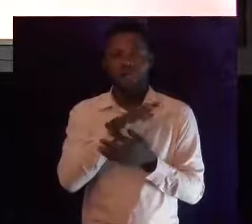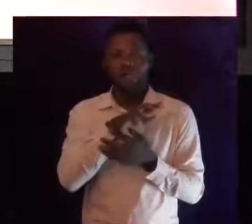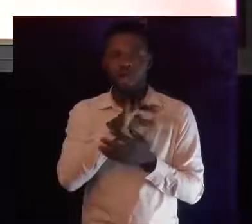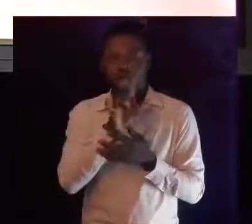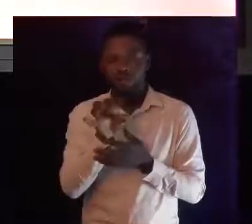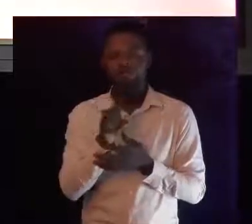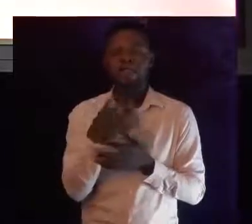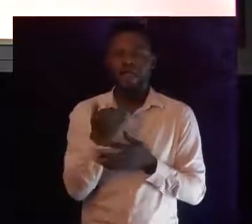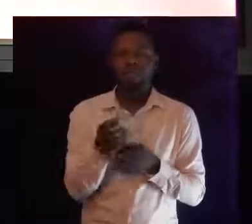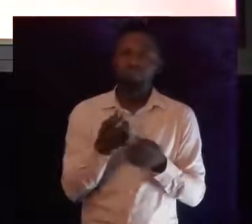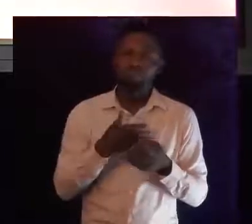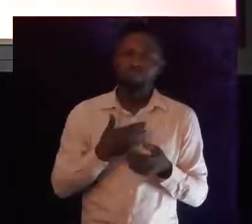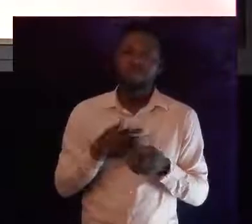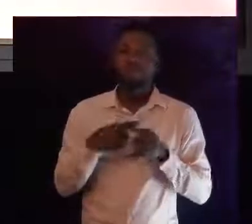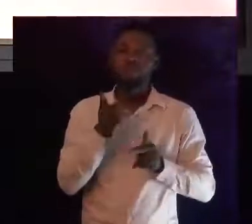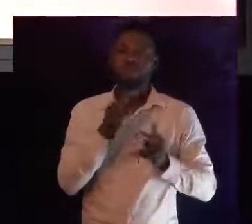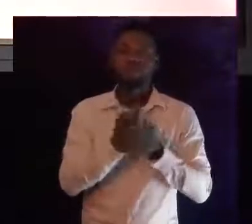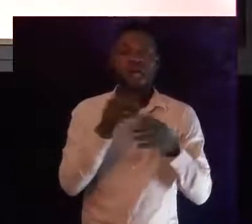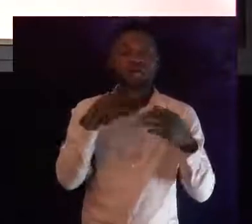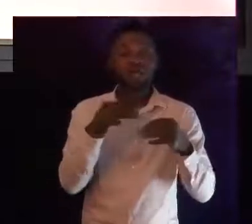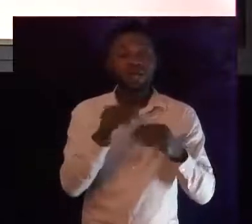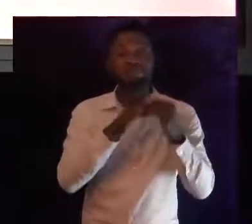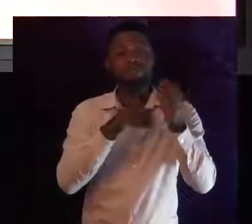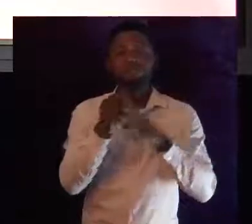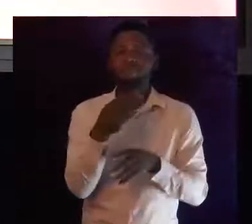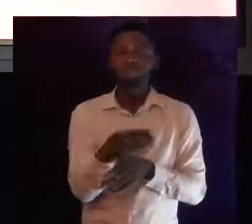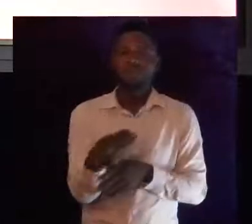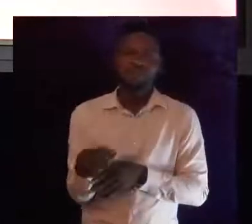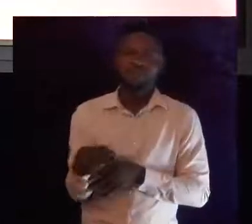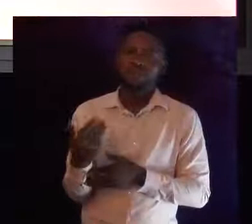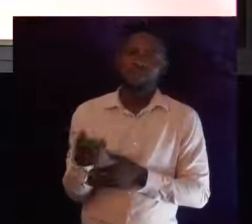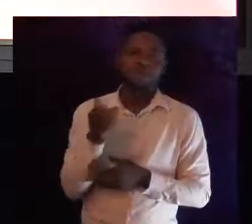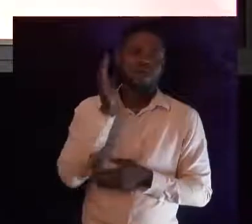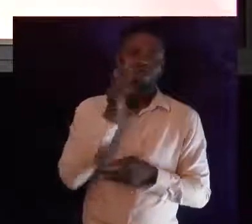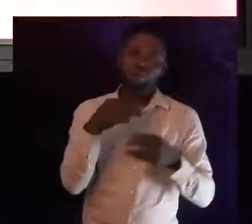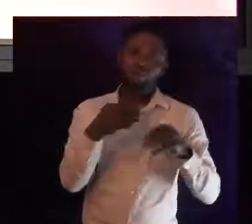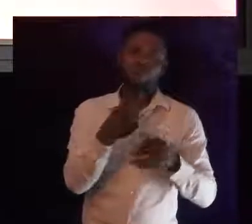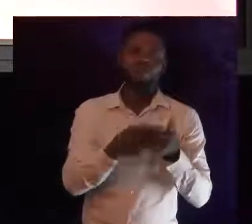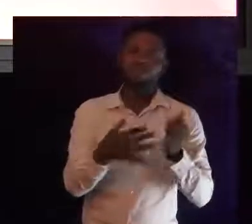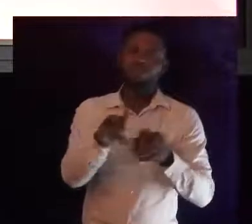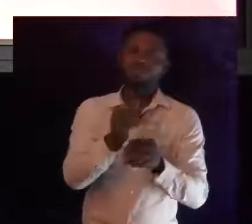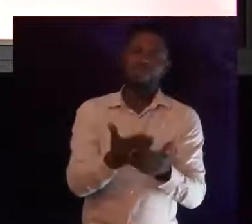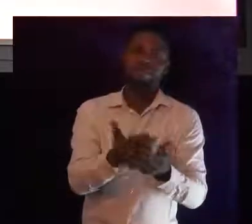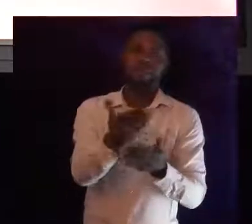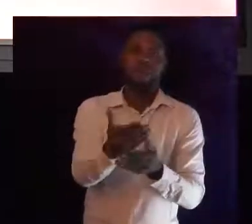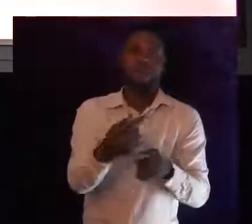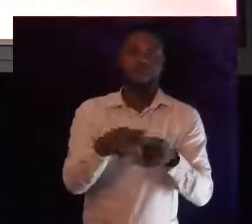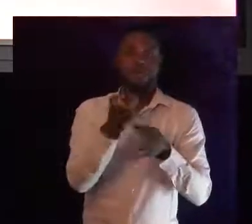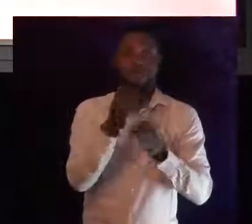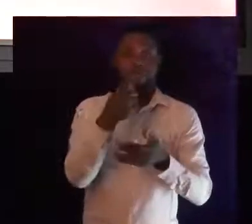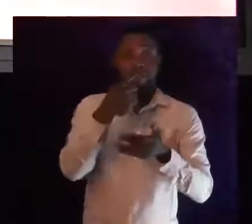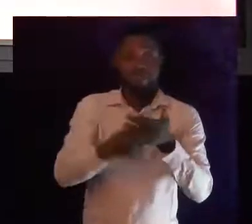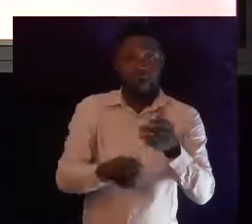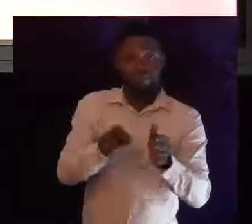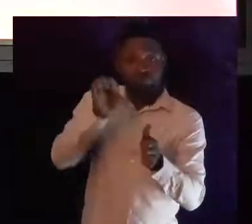suggestion, but those that are selling building materials will sell what they buy. So,